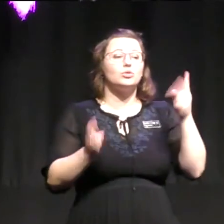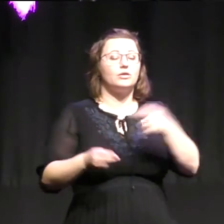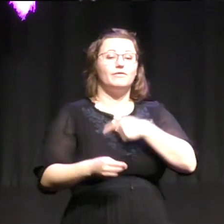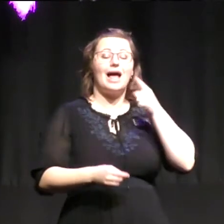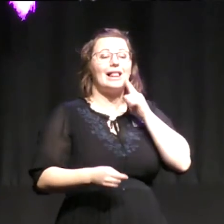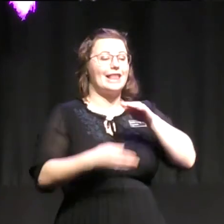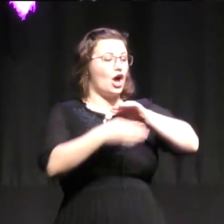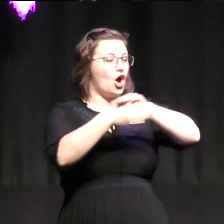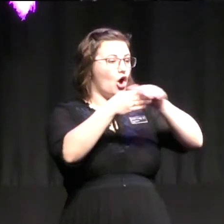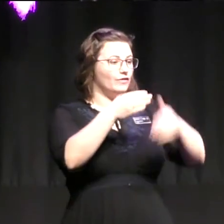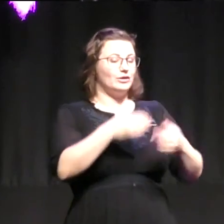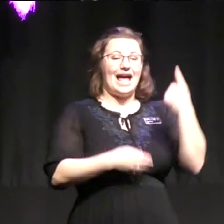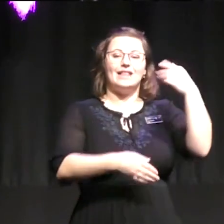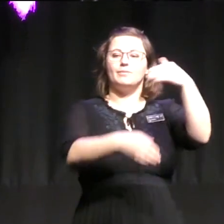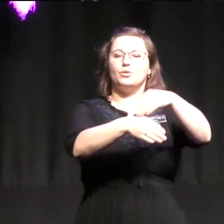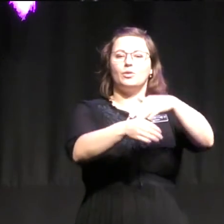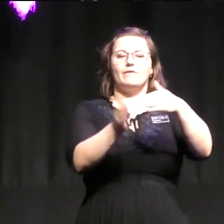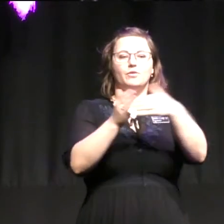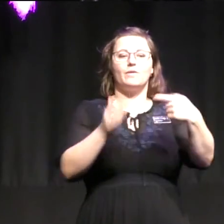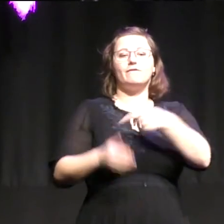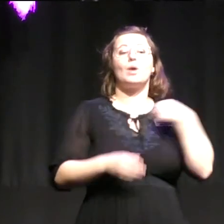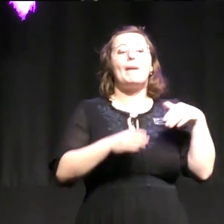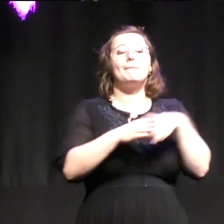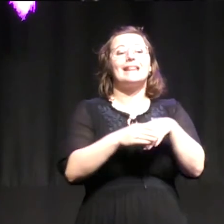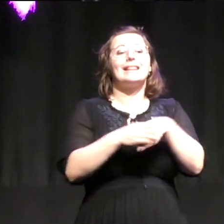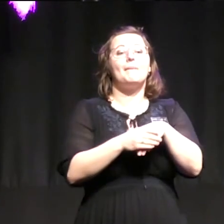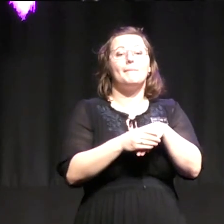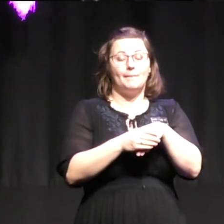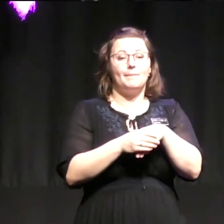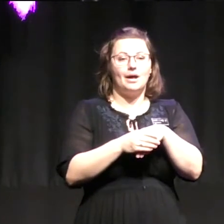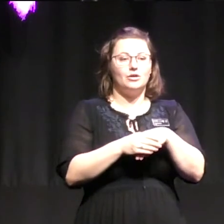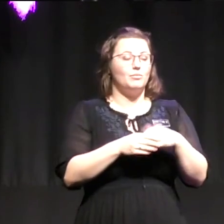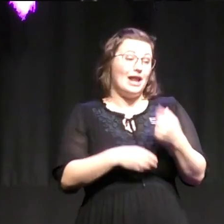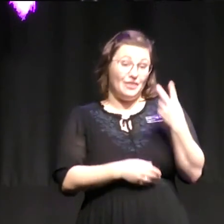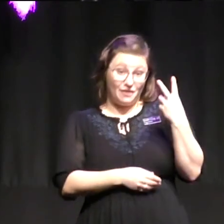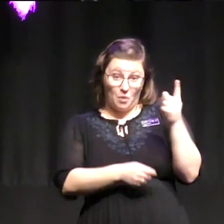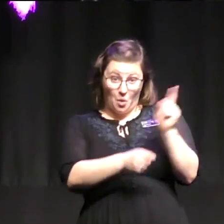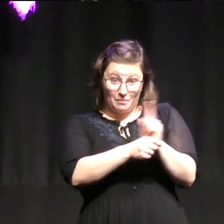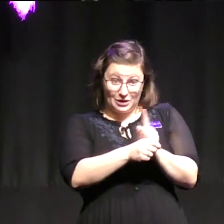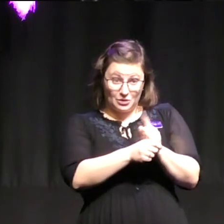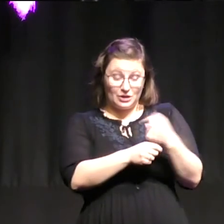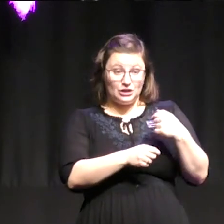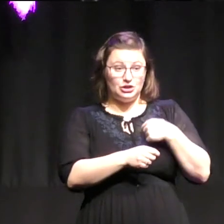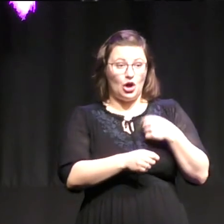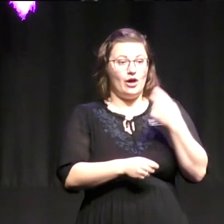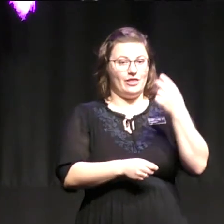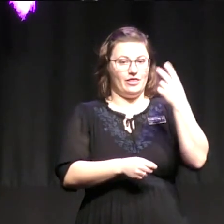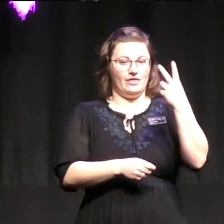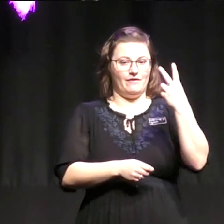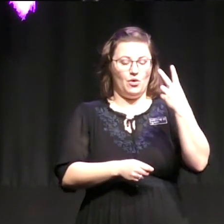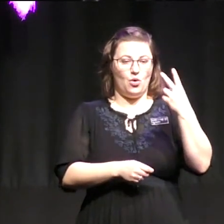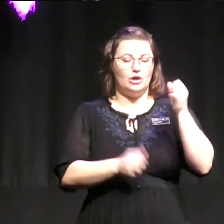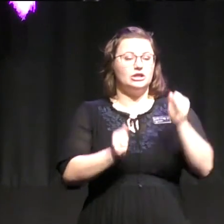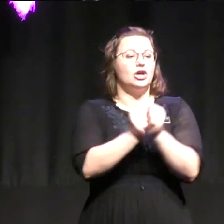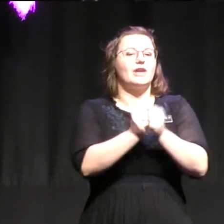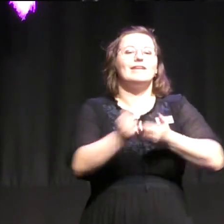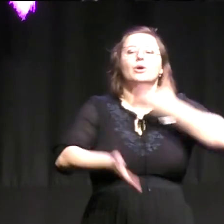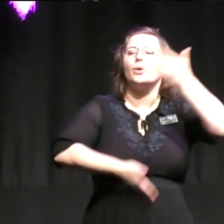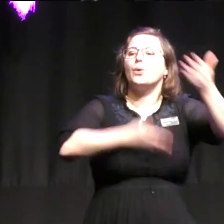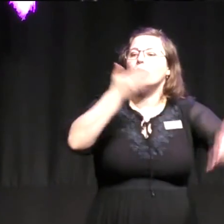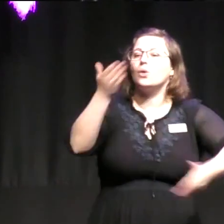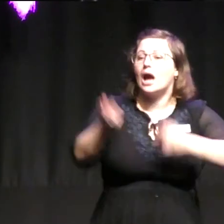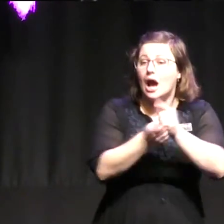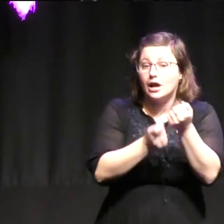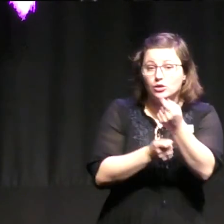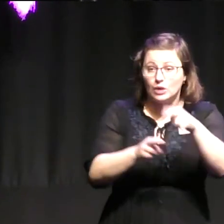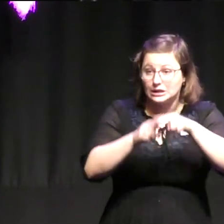end with a message from our members. So if you give me 2 minutes, I'll have a 2 line to sing. Maybe some of you